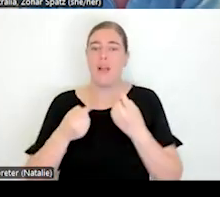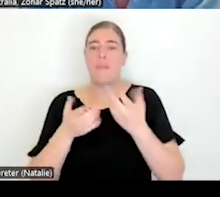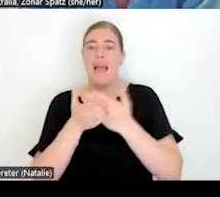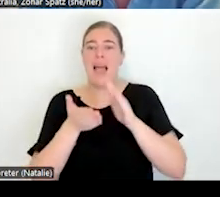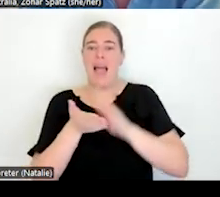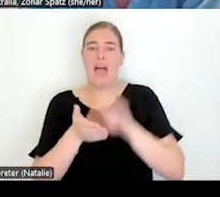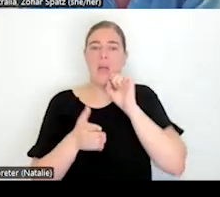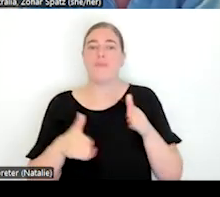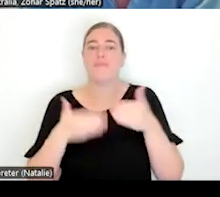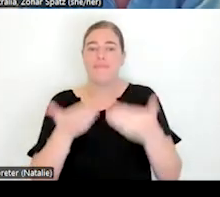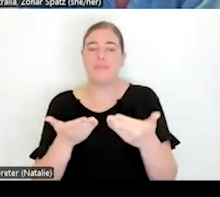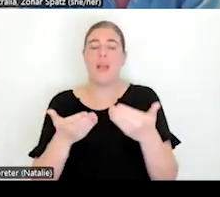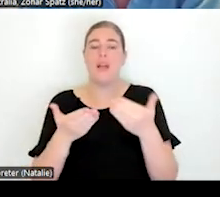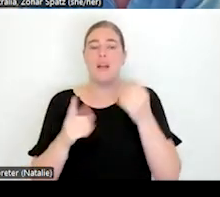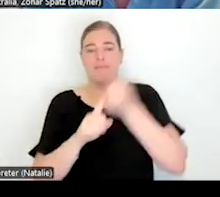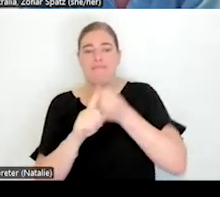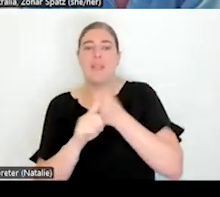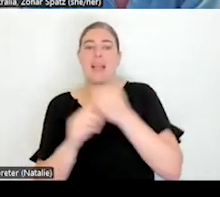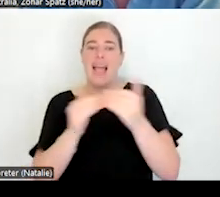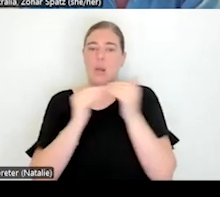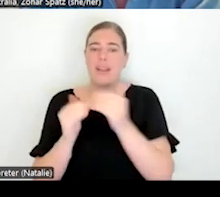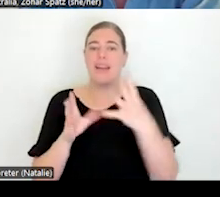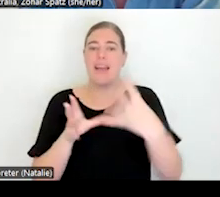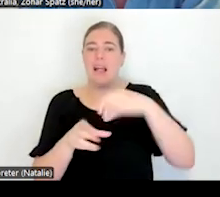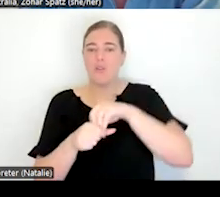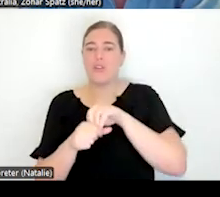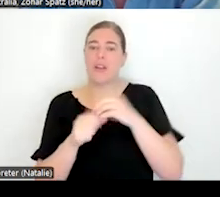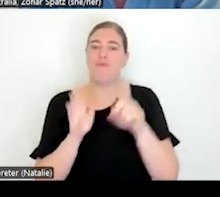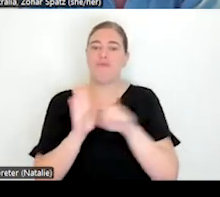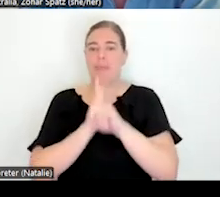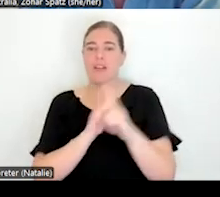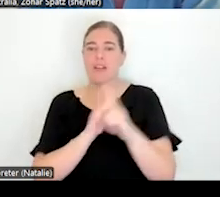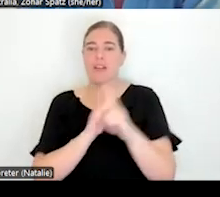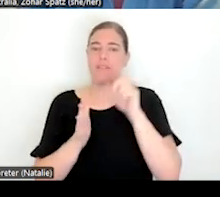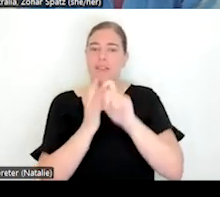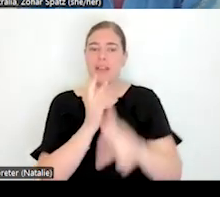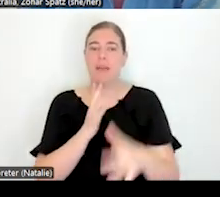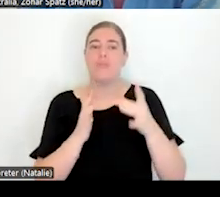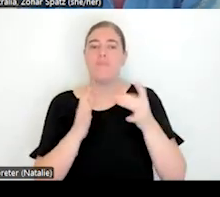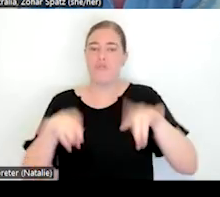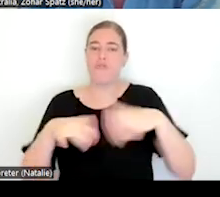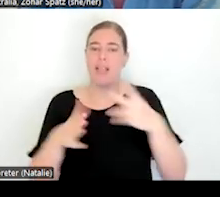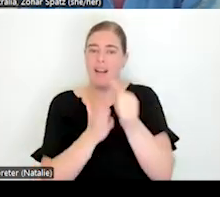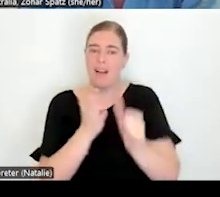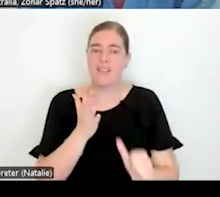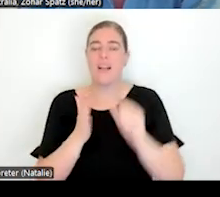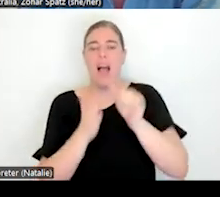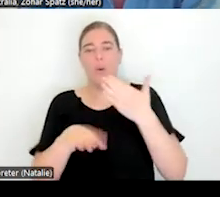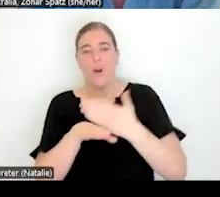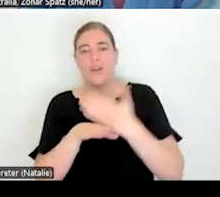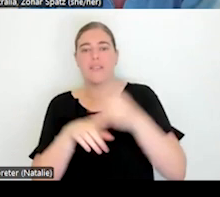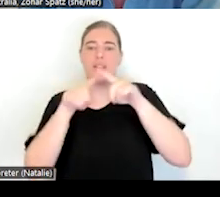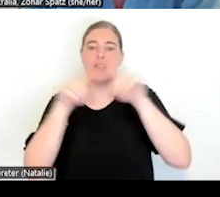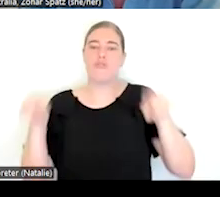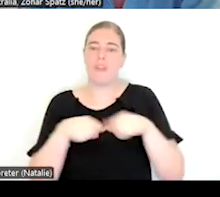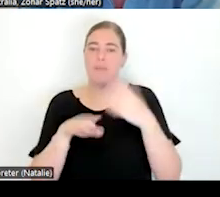equity, inclusion, and representation of deaf and disabled Australian artists, arts workers, screen